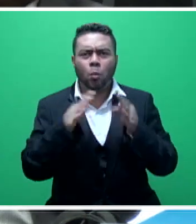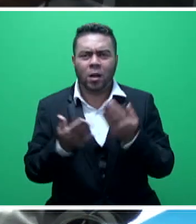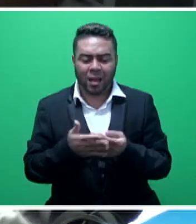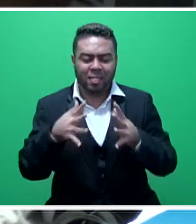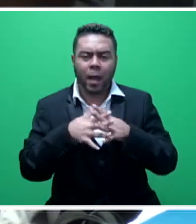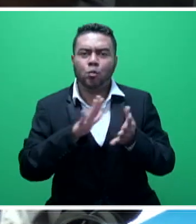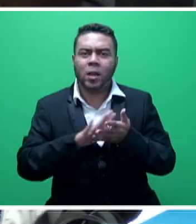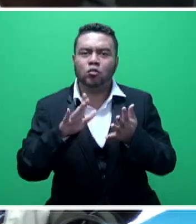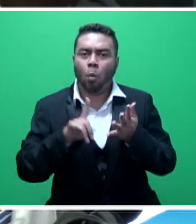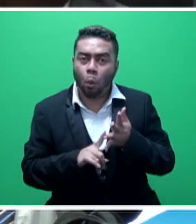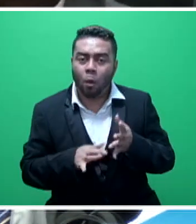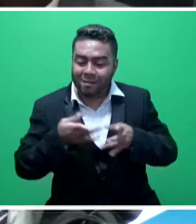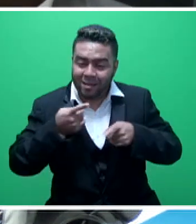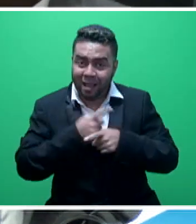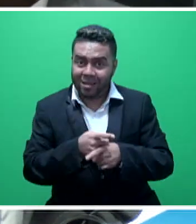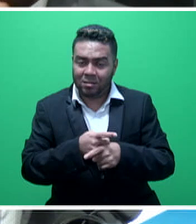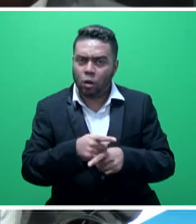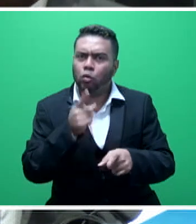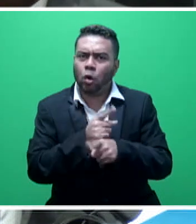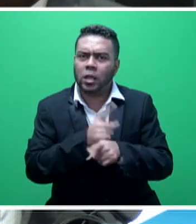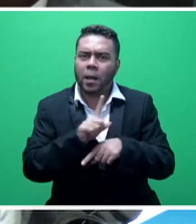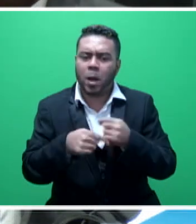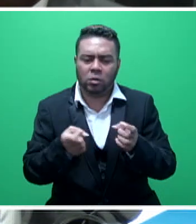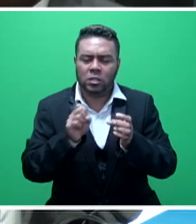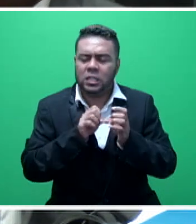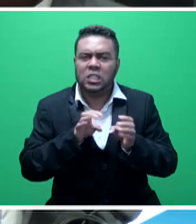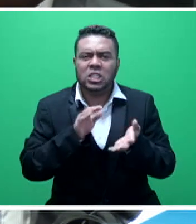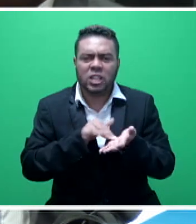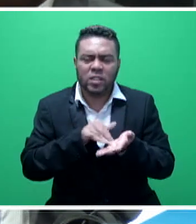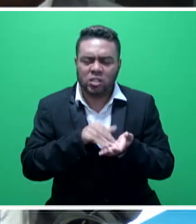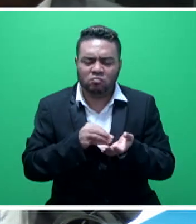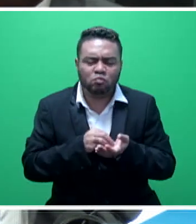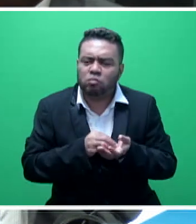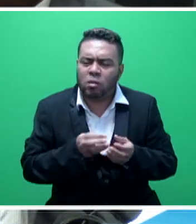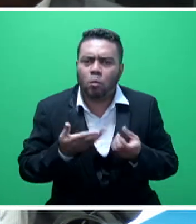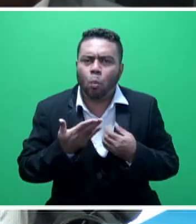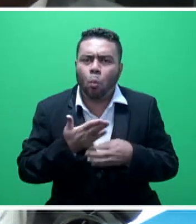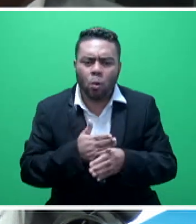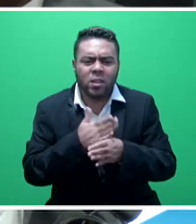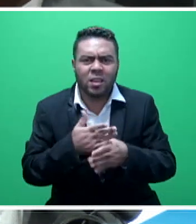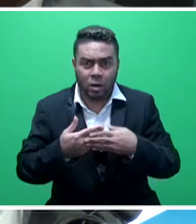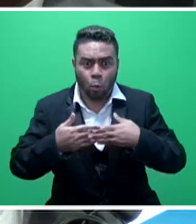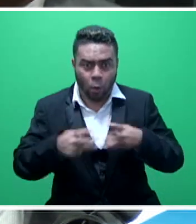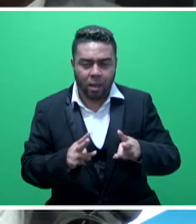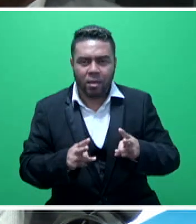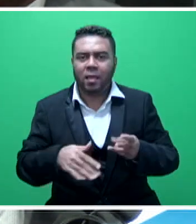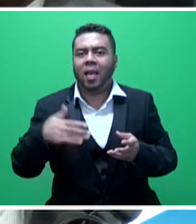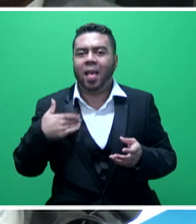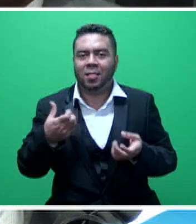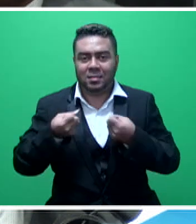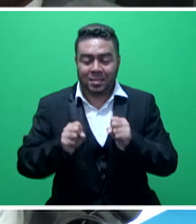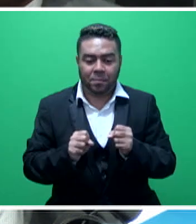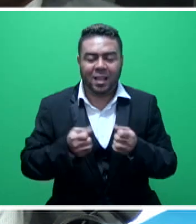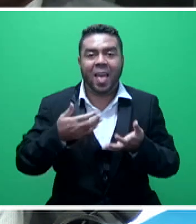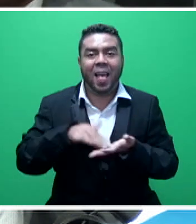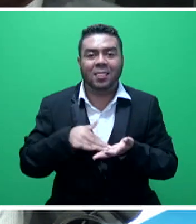WHO guidance, they are all talking about decentralizing services, ensuring that you're working in a way that the health systems or the health centers,